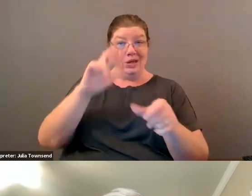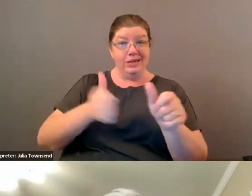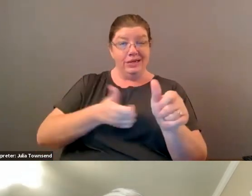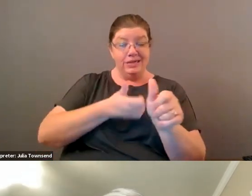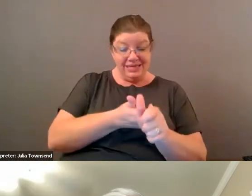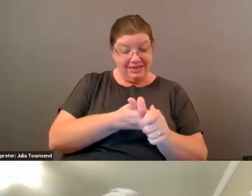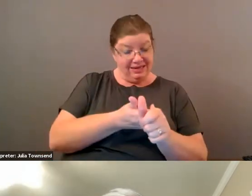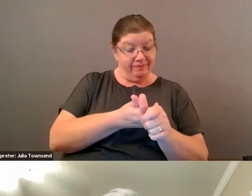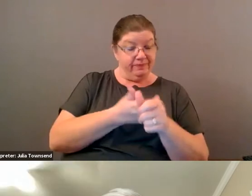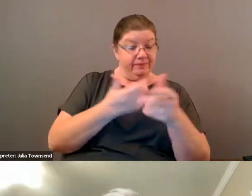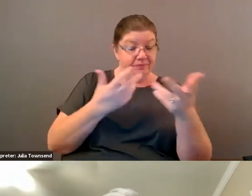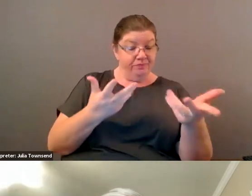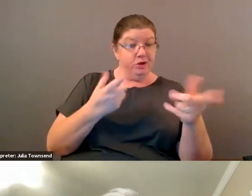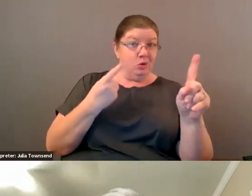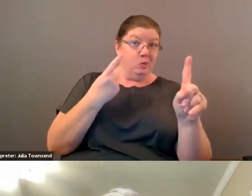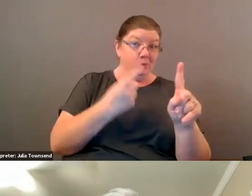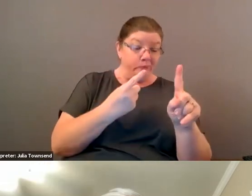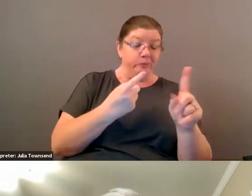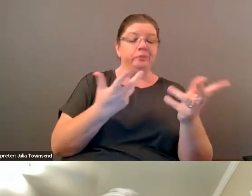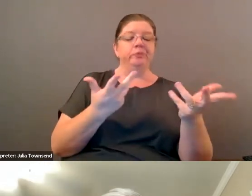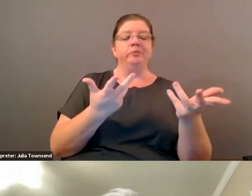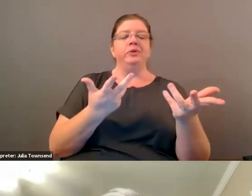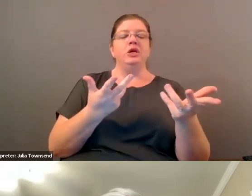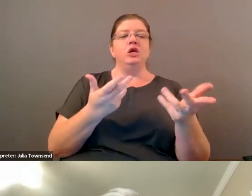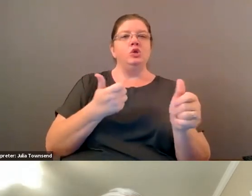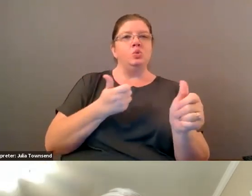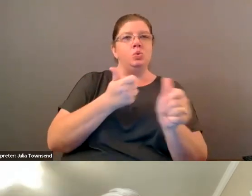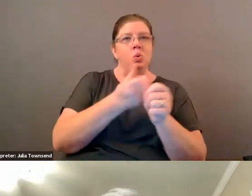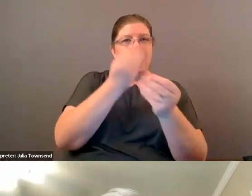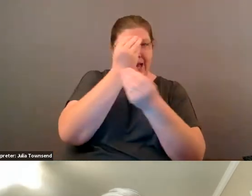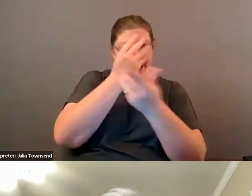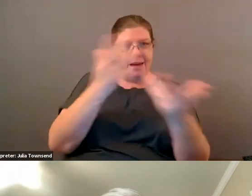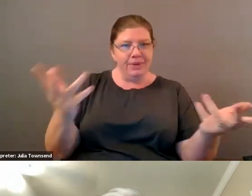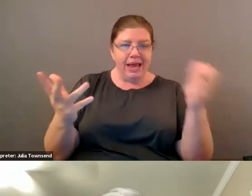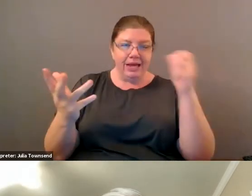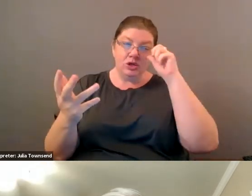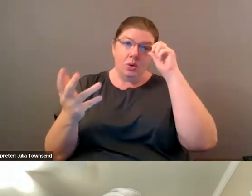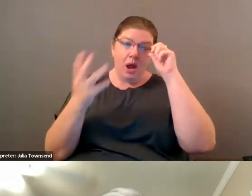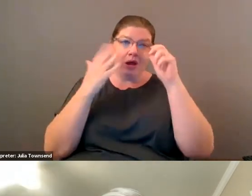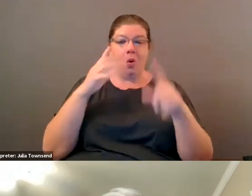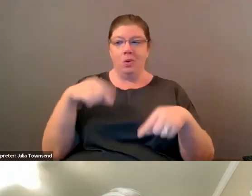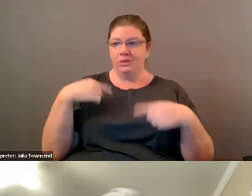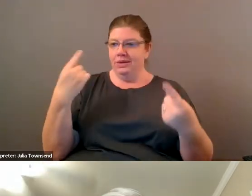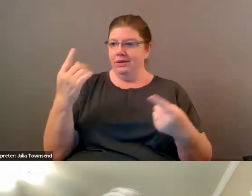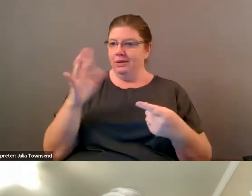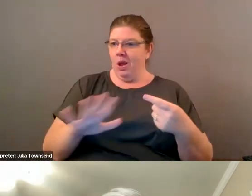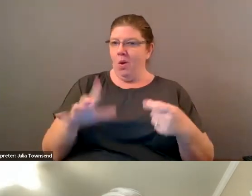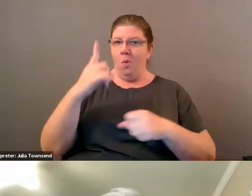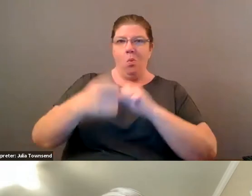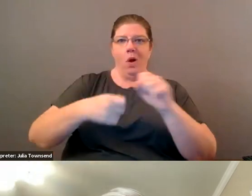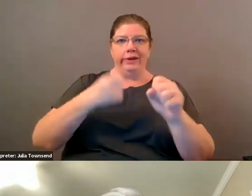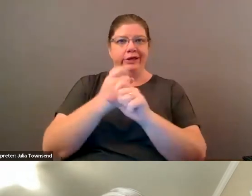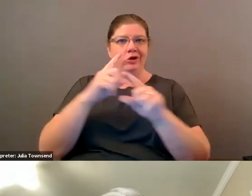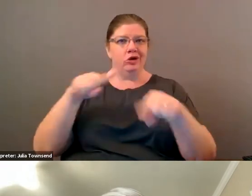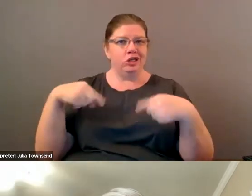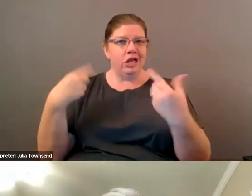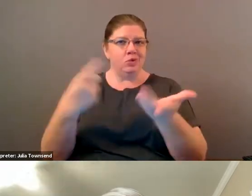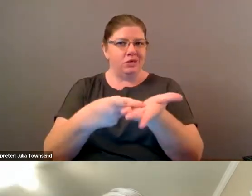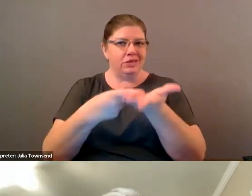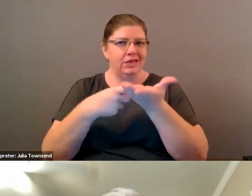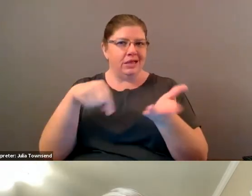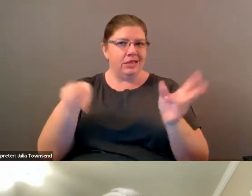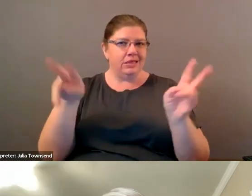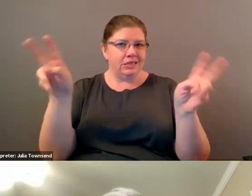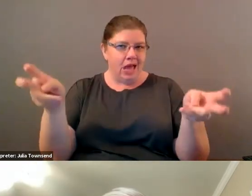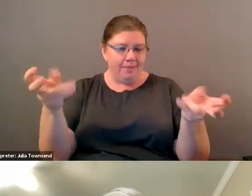of today's report for all of you was to update you, and I know it's been about a year since we last talked about this topic. Of course,